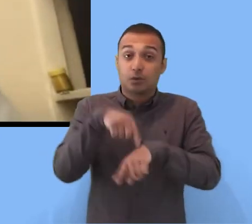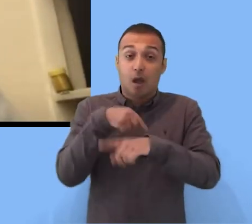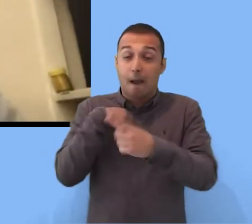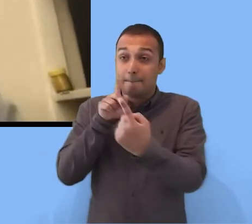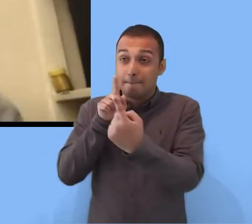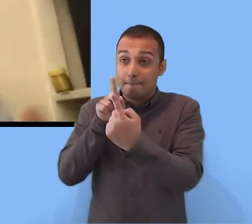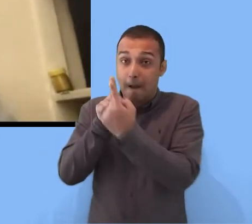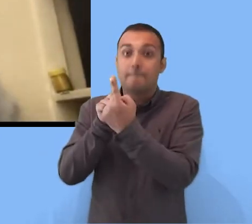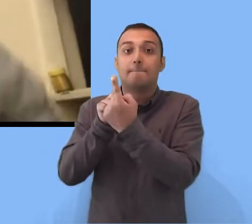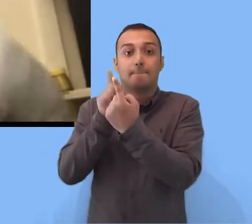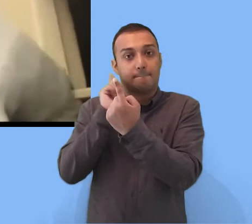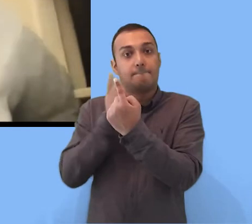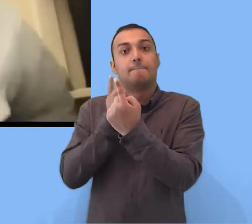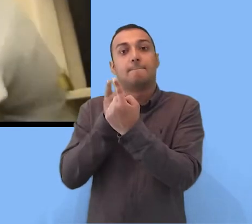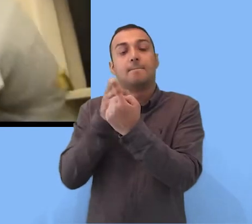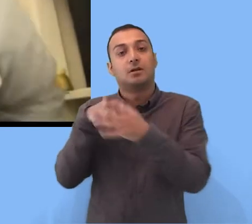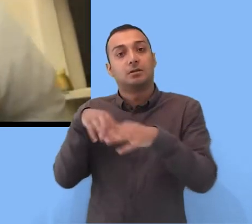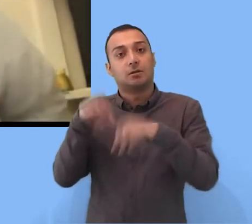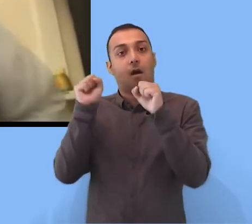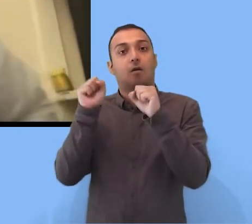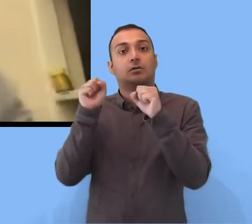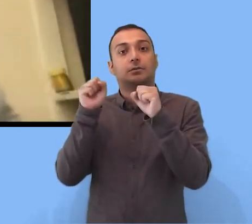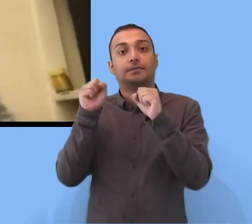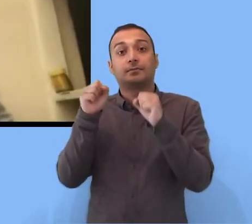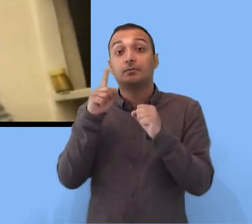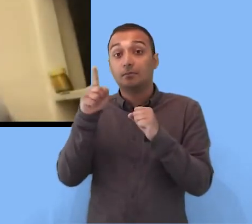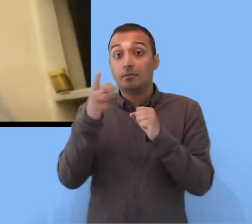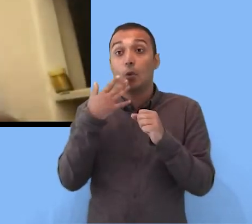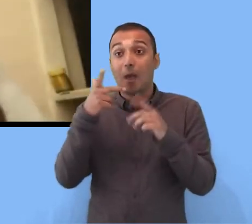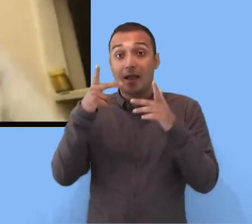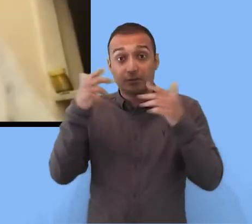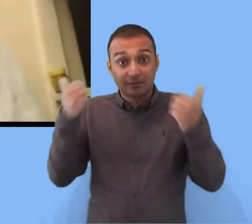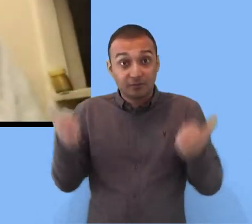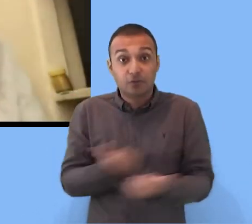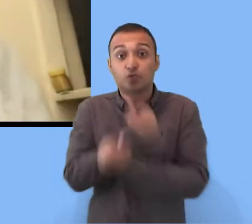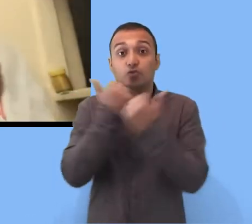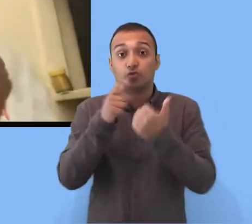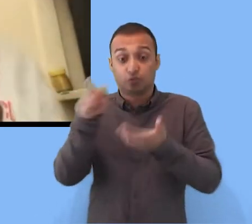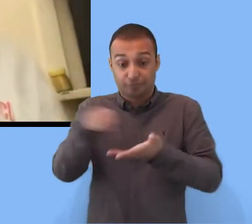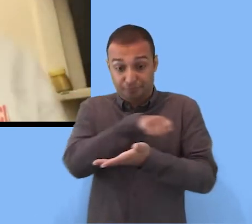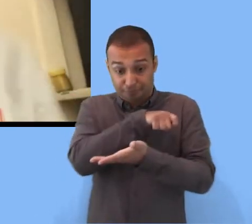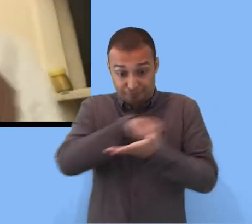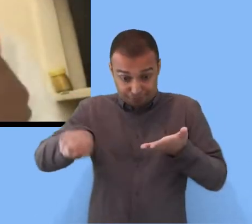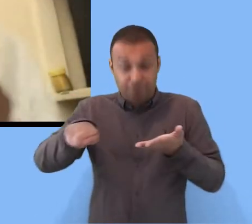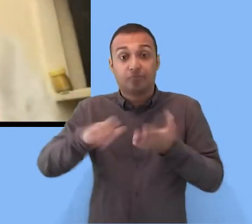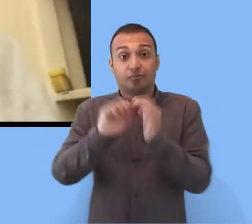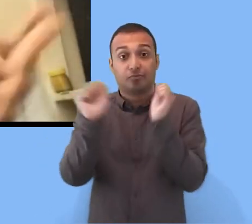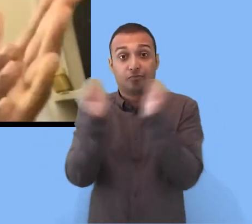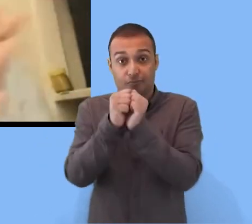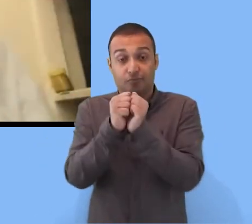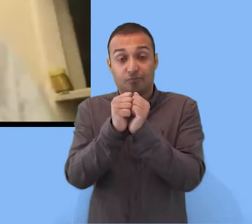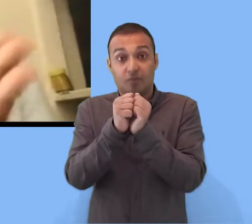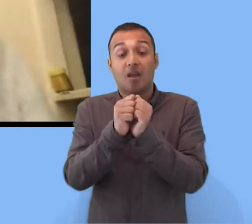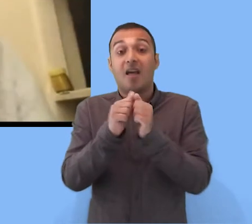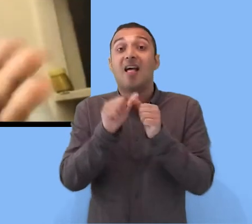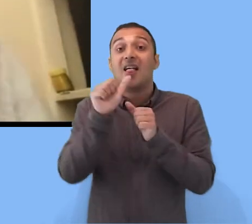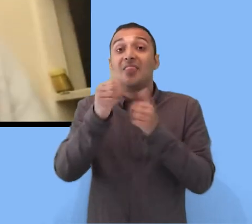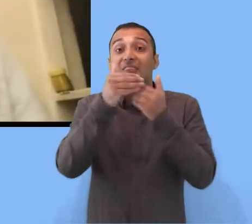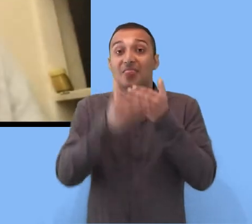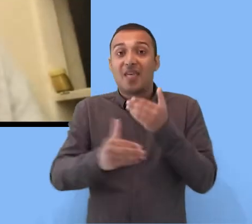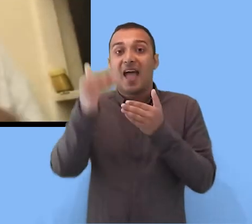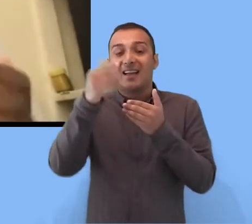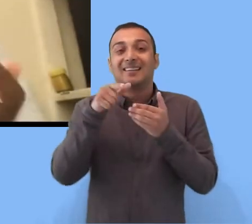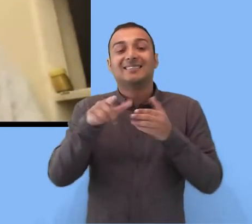What comes next after they sign on that dotted line is the settling in days. One of the most important periods